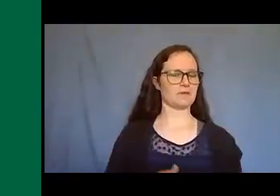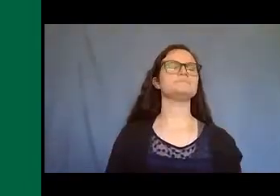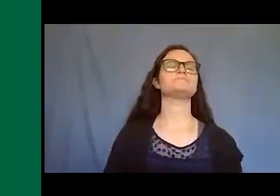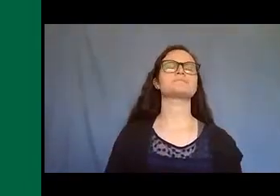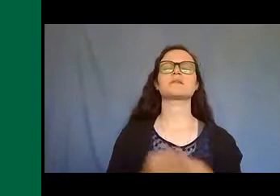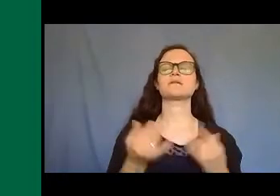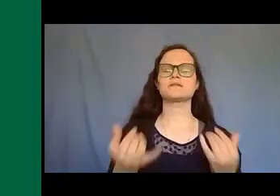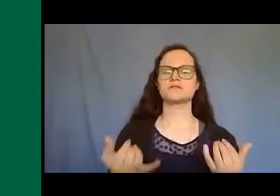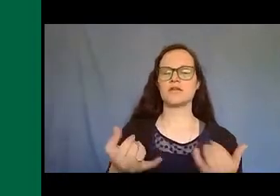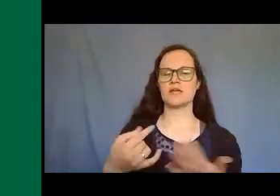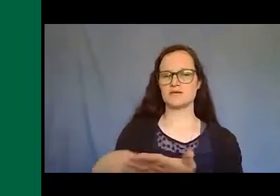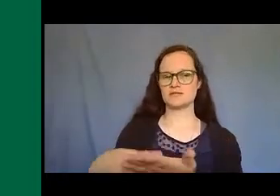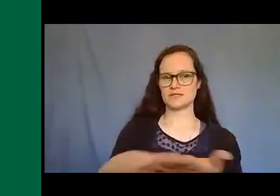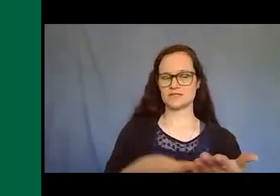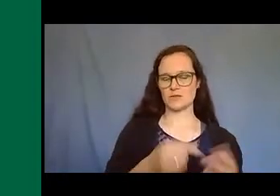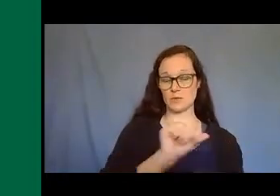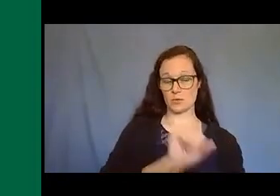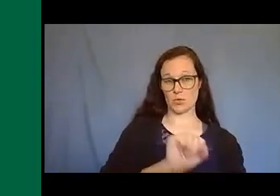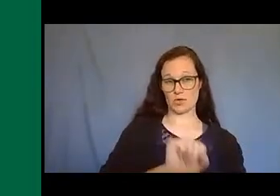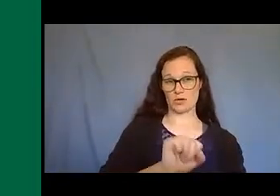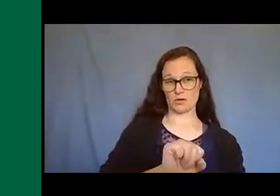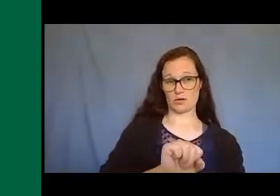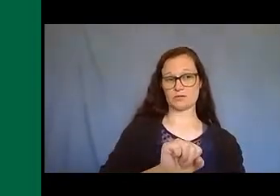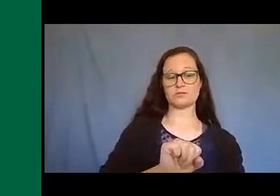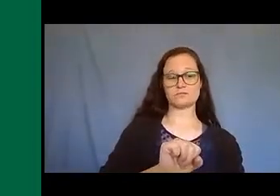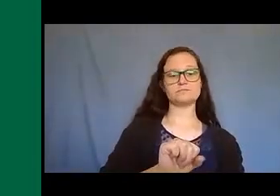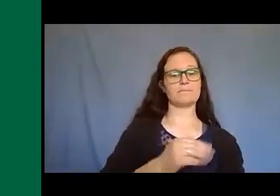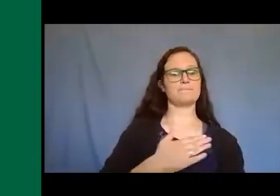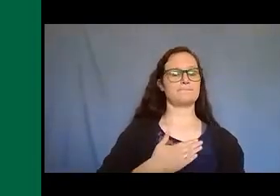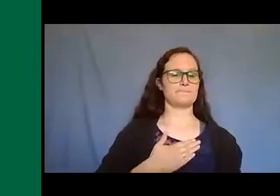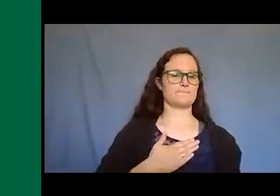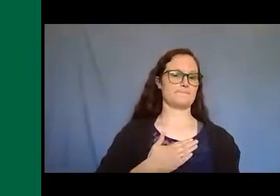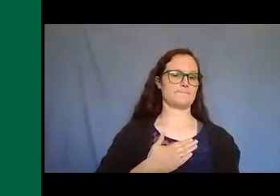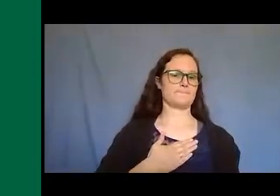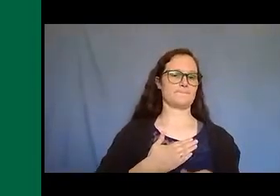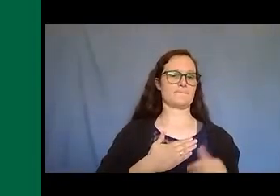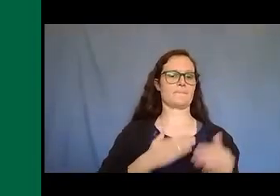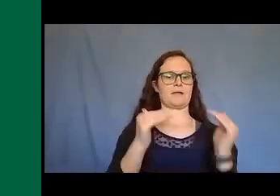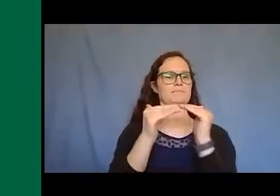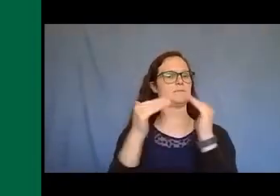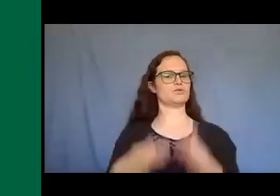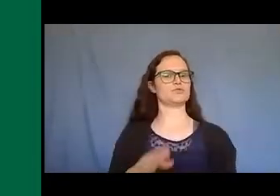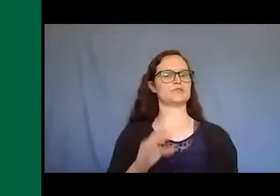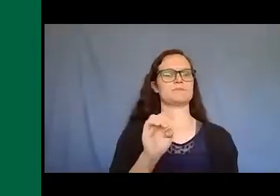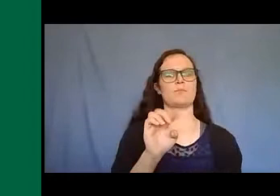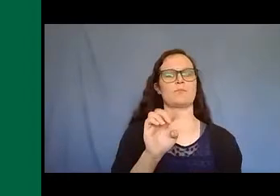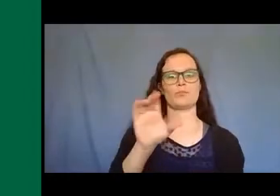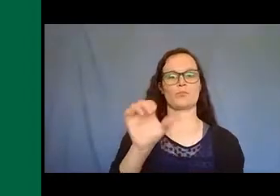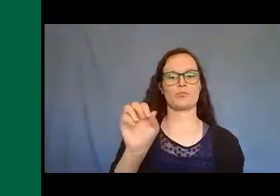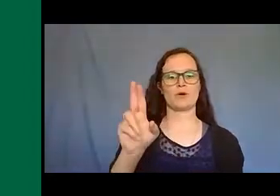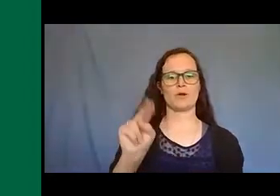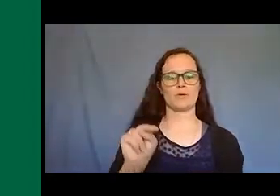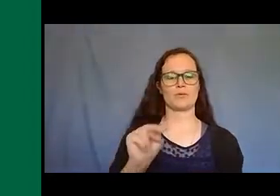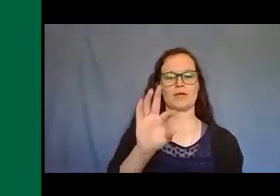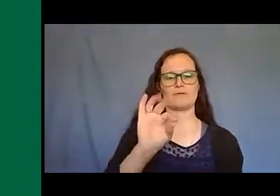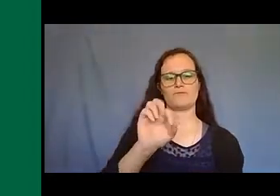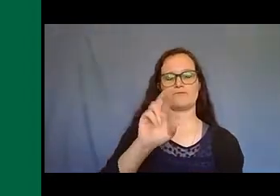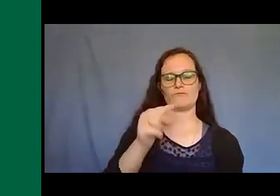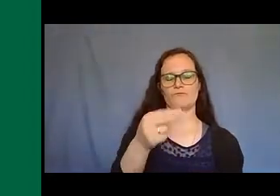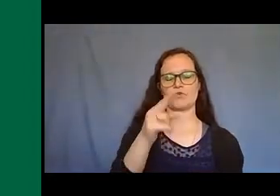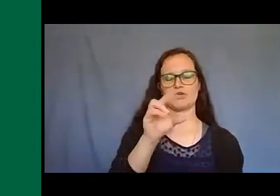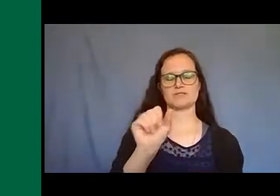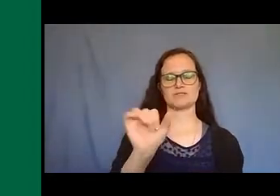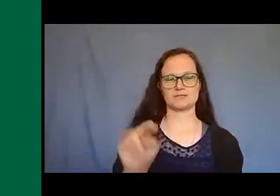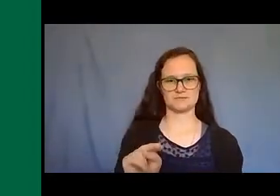about work that I've been doing with my colleagues Jeb Brown and Christina Ferguson at the USGS, New Mexico Water